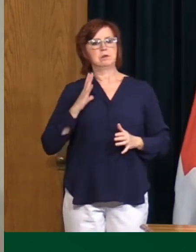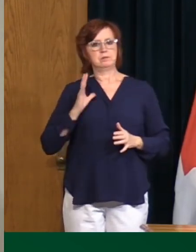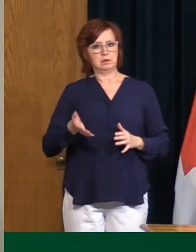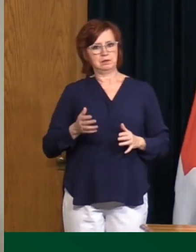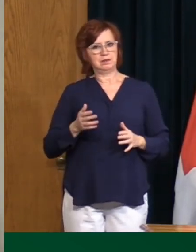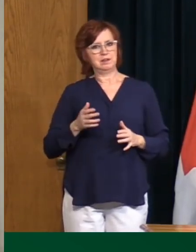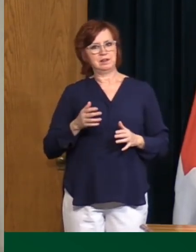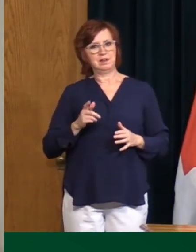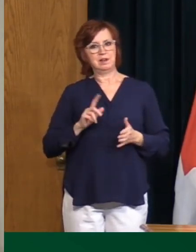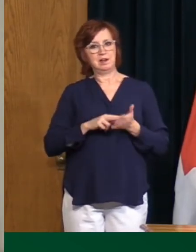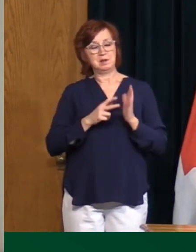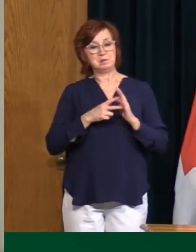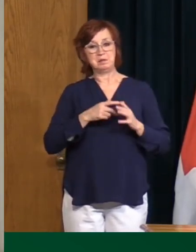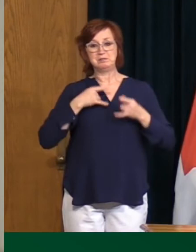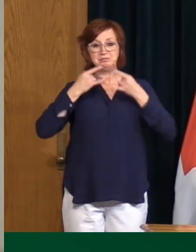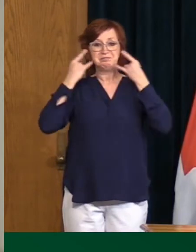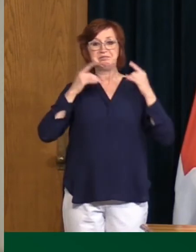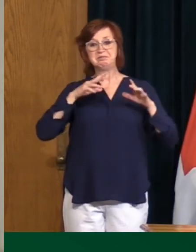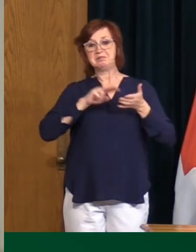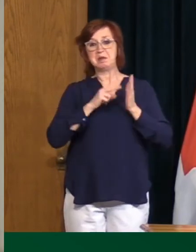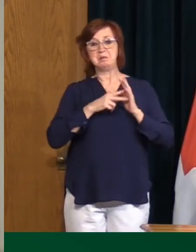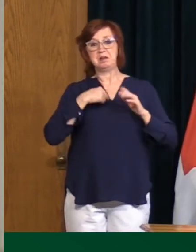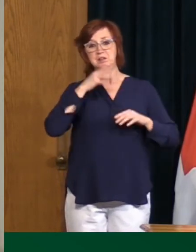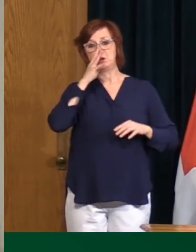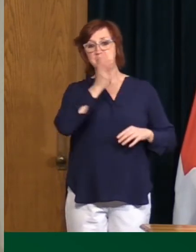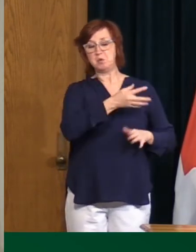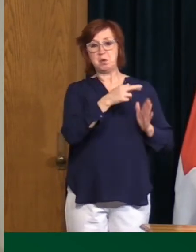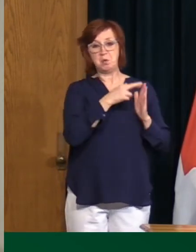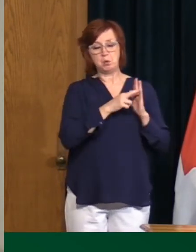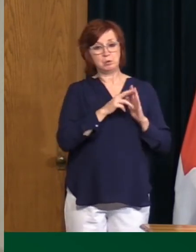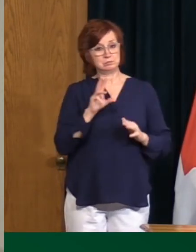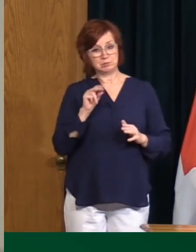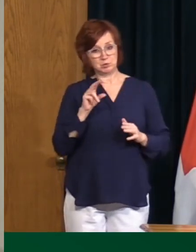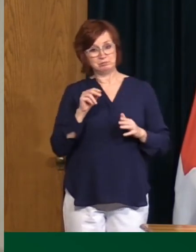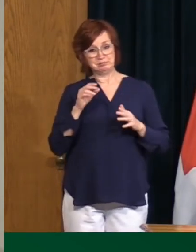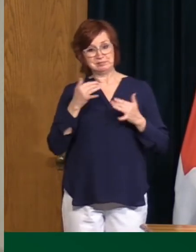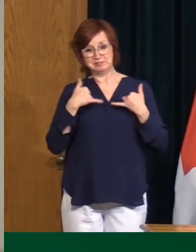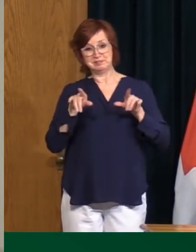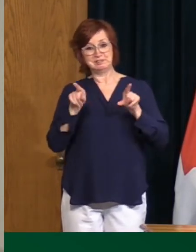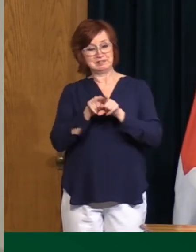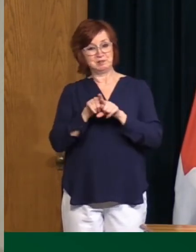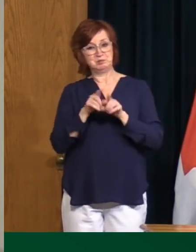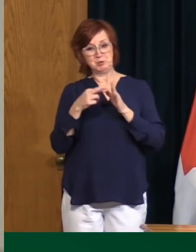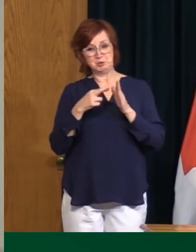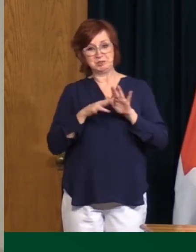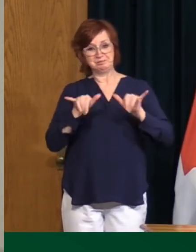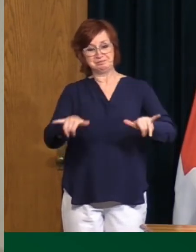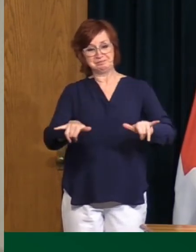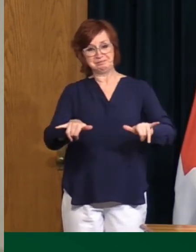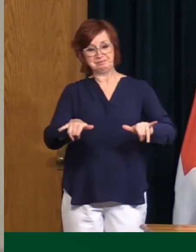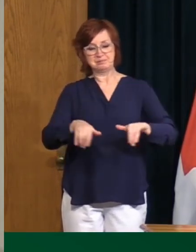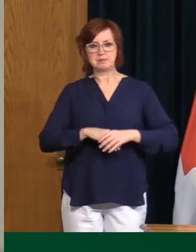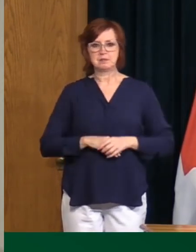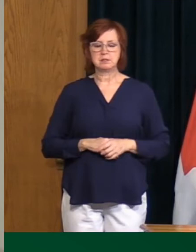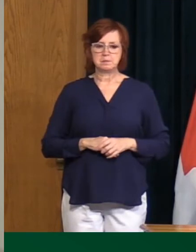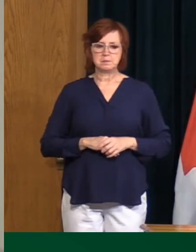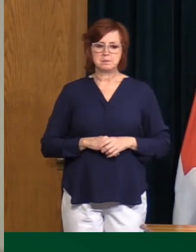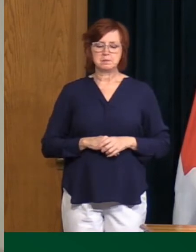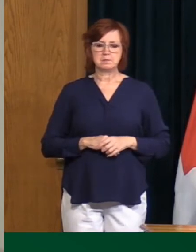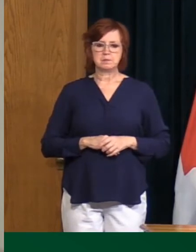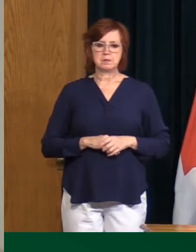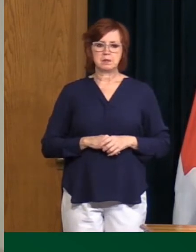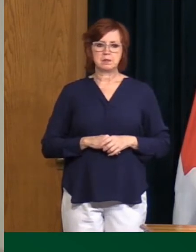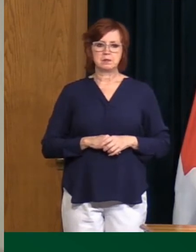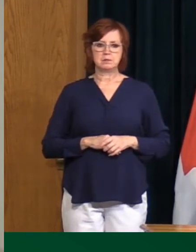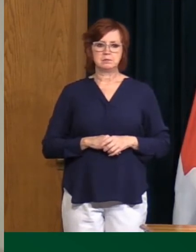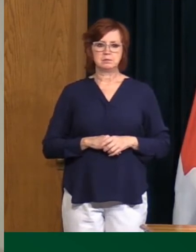observe that physical distancing principle as well. You still have to, that has to be the bedrock of our strategy, and that has served us well